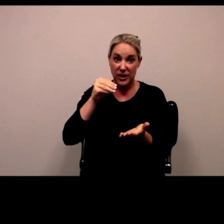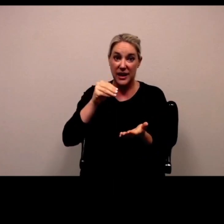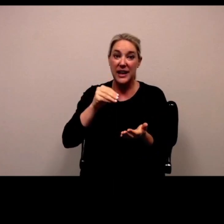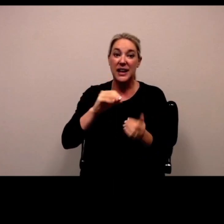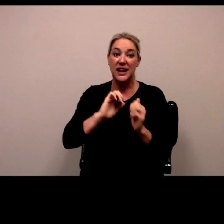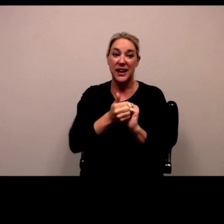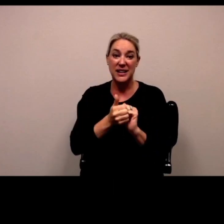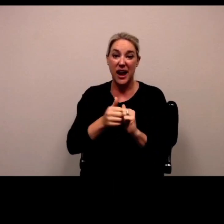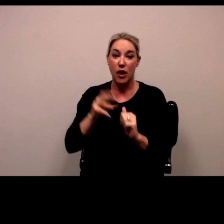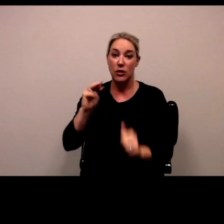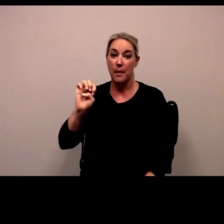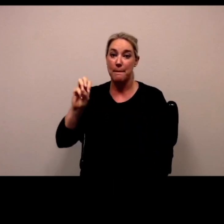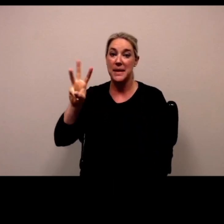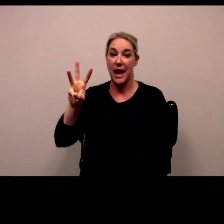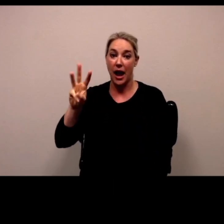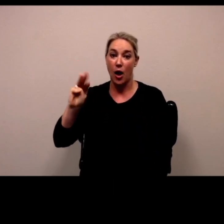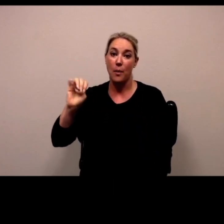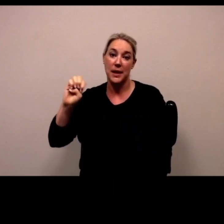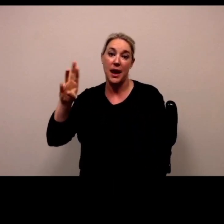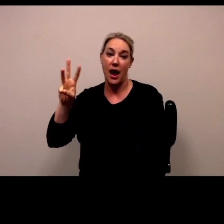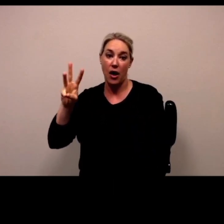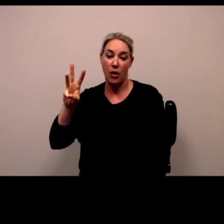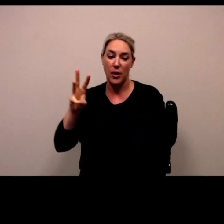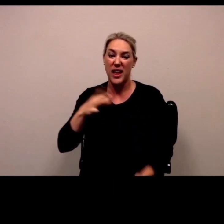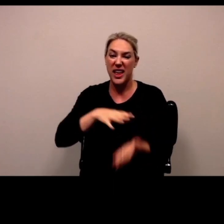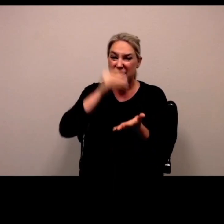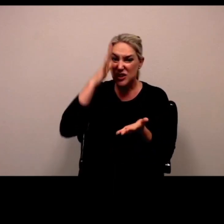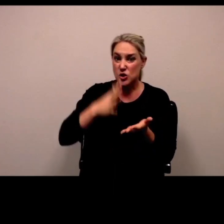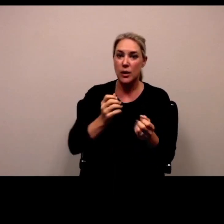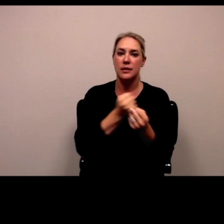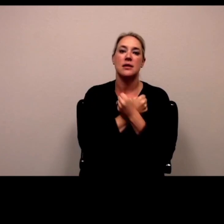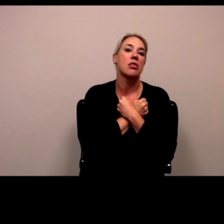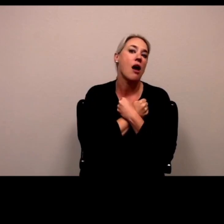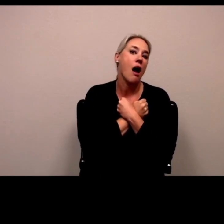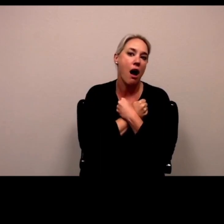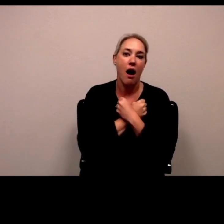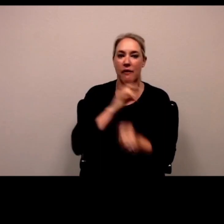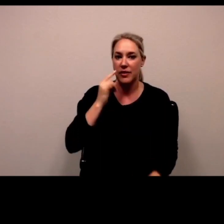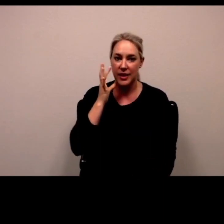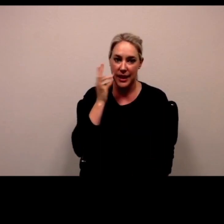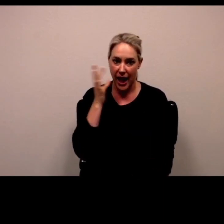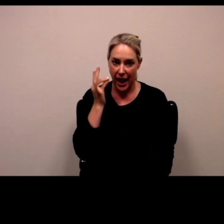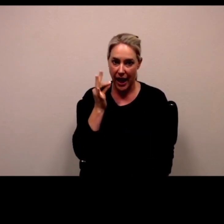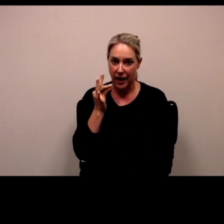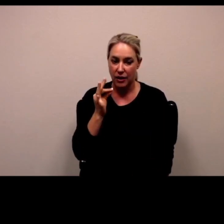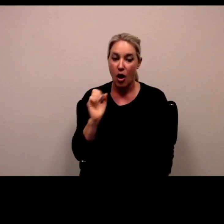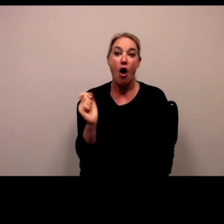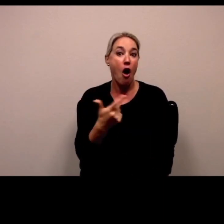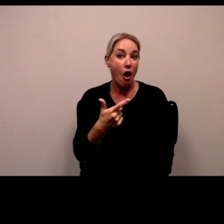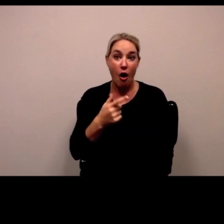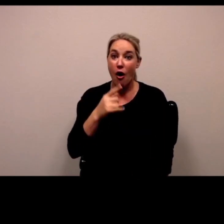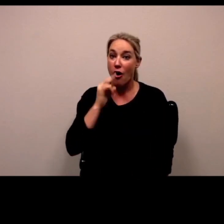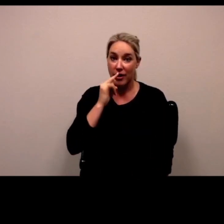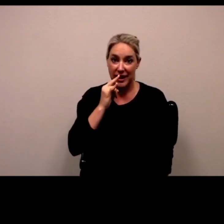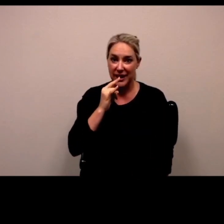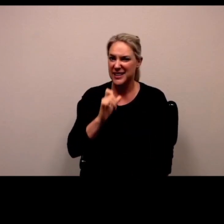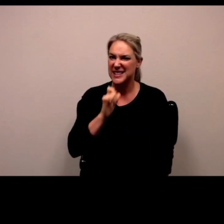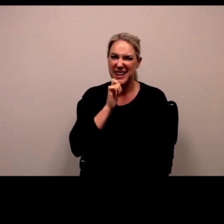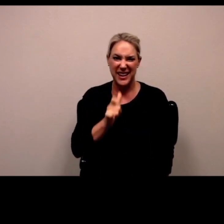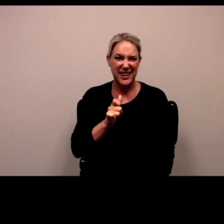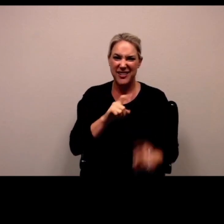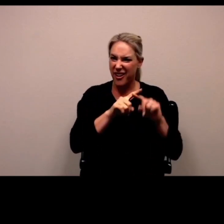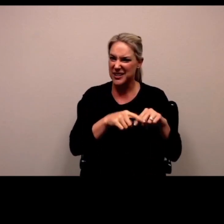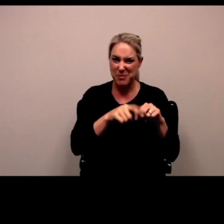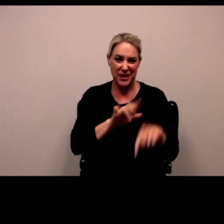They love the cat. I don't know why. And it's kids of all ages, it doesn't matter. Okay. So they love the